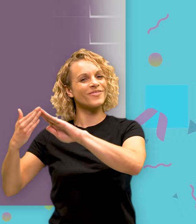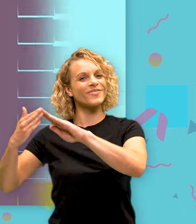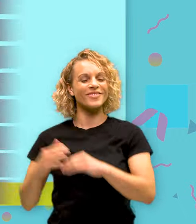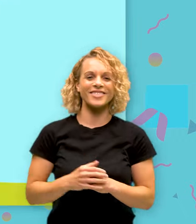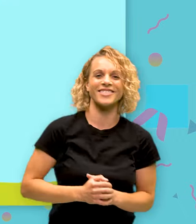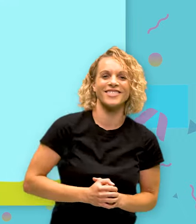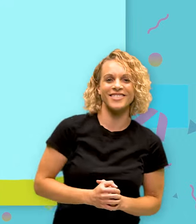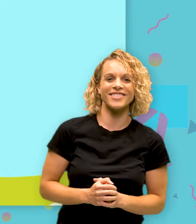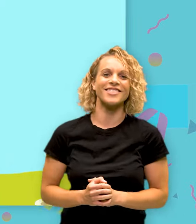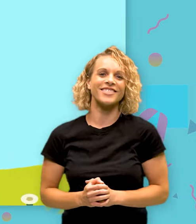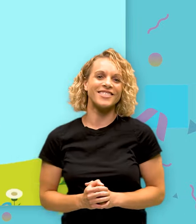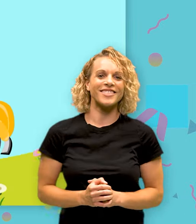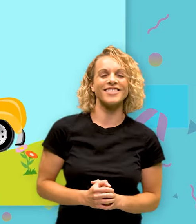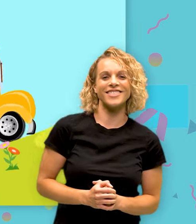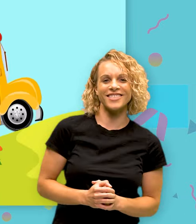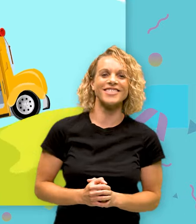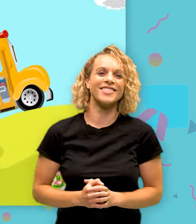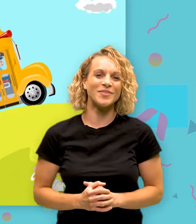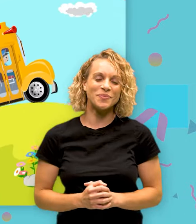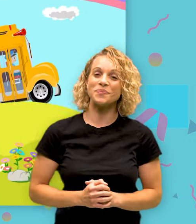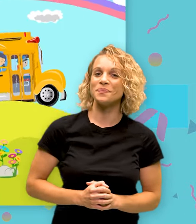through the town.